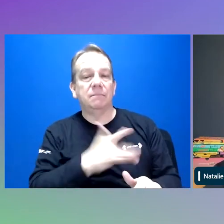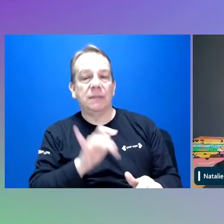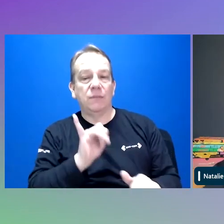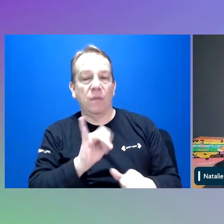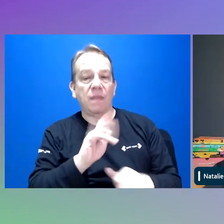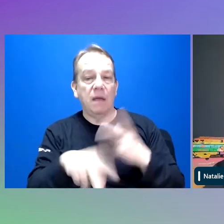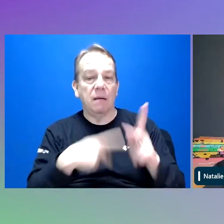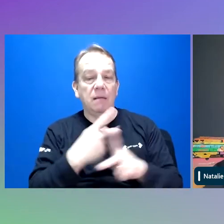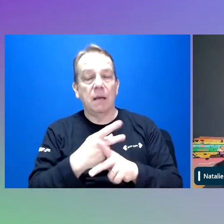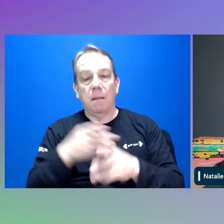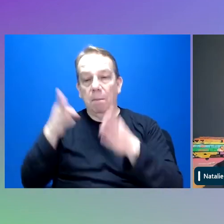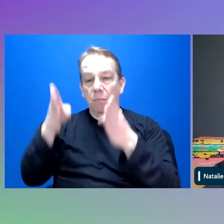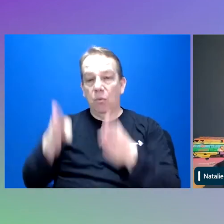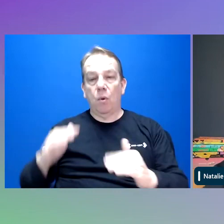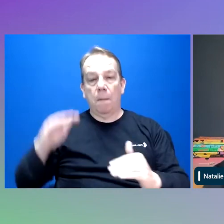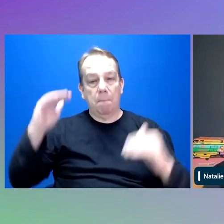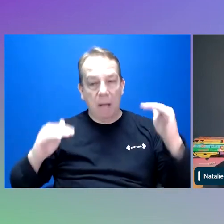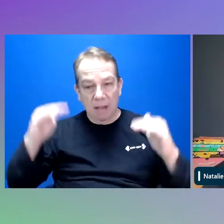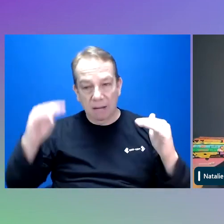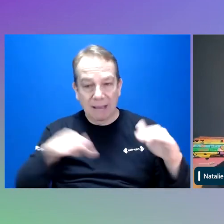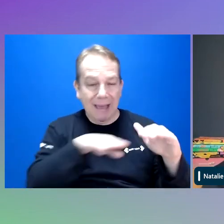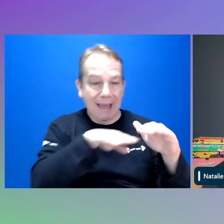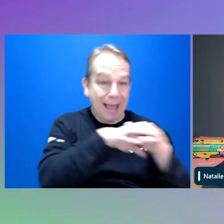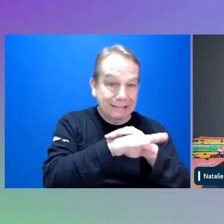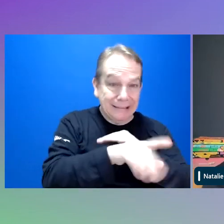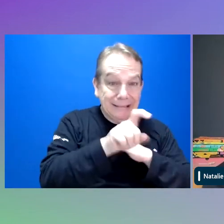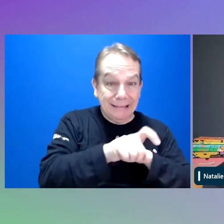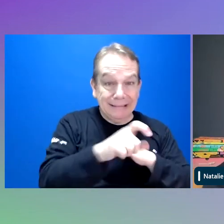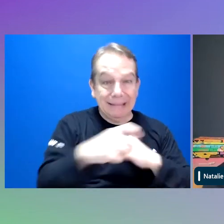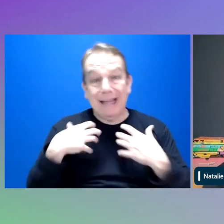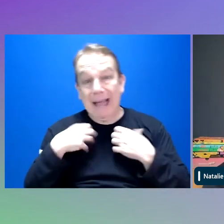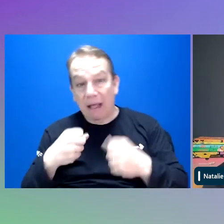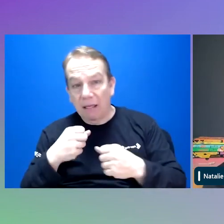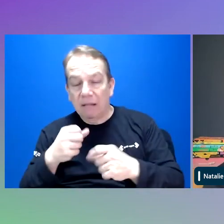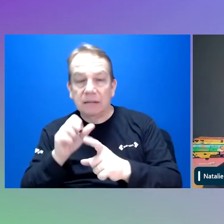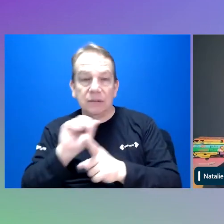as someone who is balancing access needs and health conditions outside of work too.